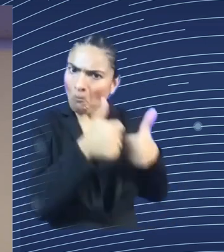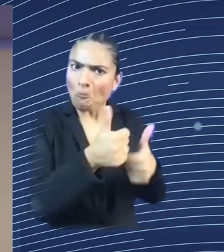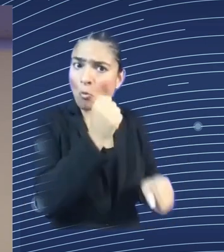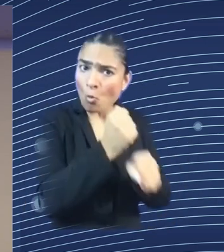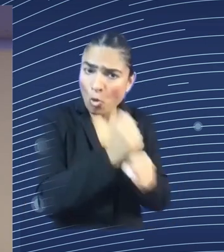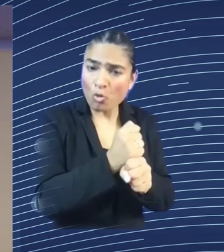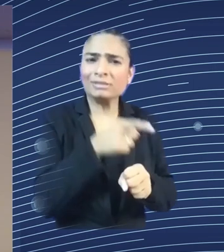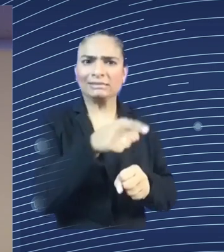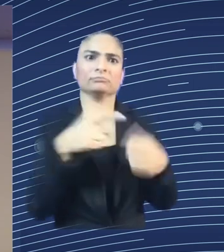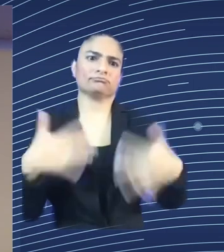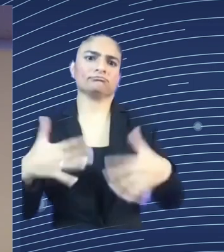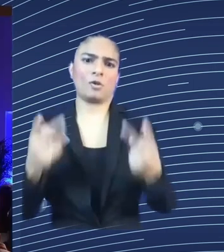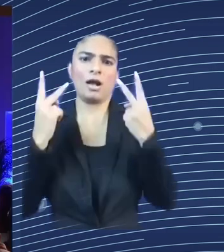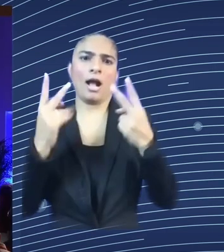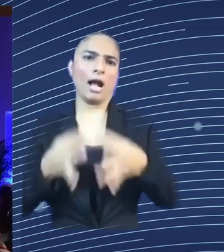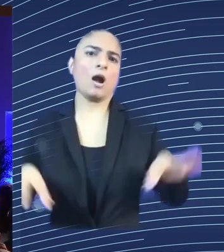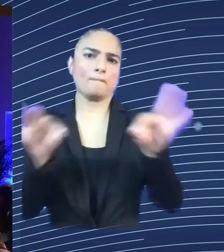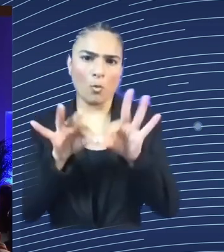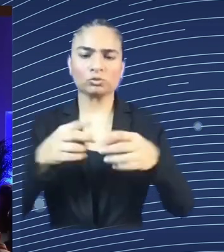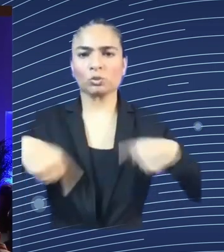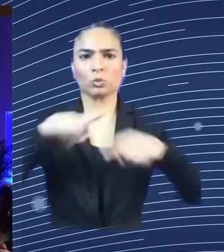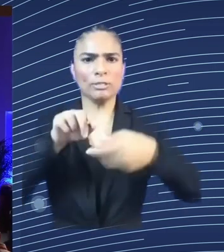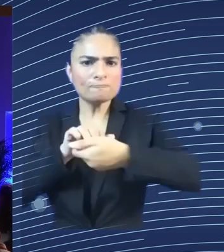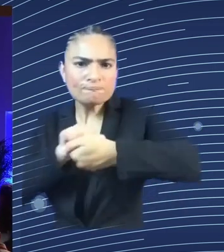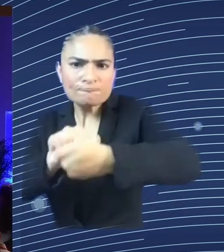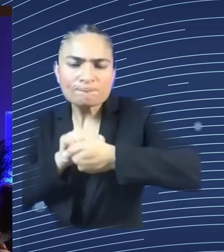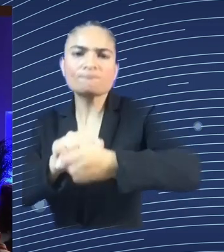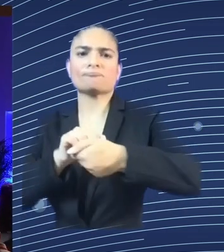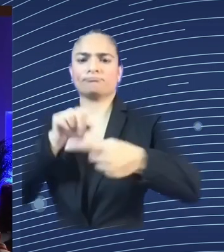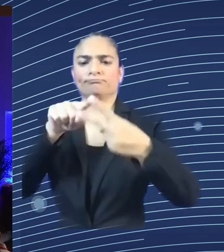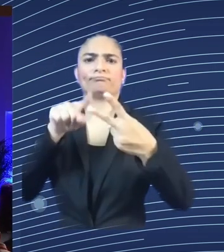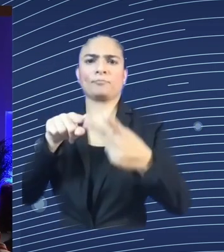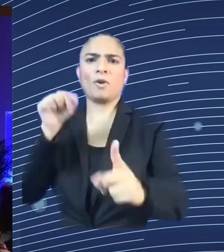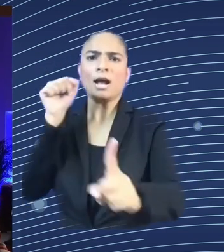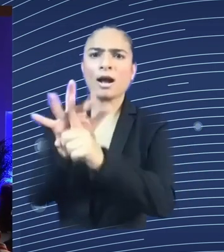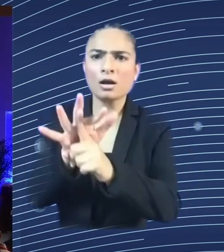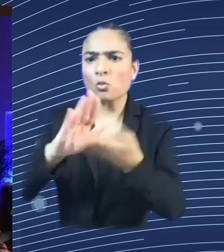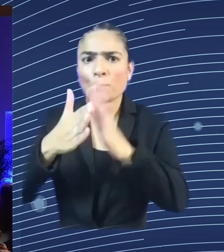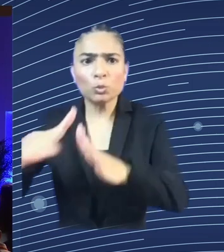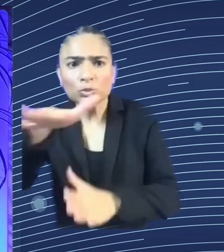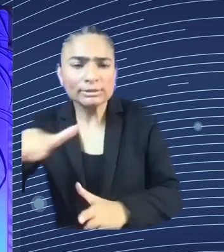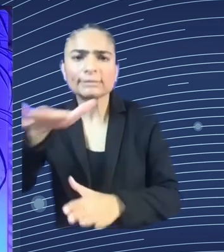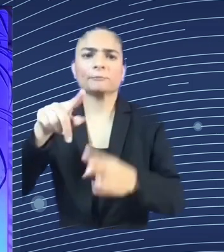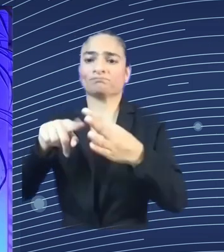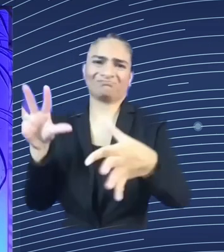civil society. Excellent, thank you very much. Please raise your hand if you wish to contribute at this point.